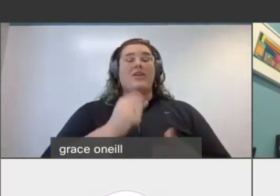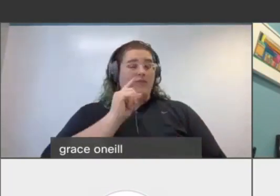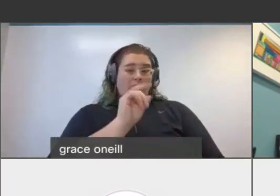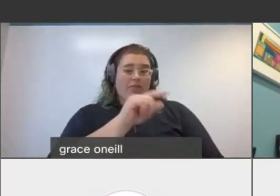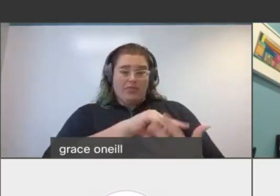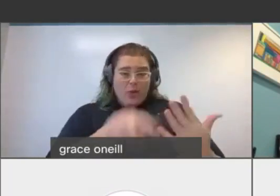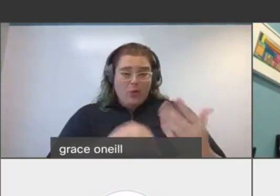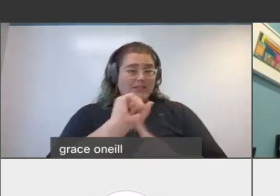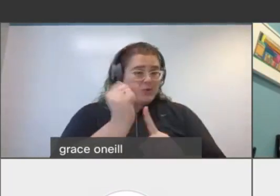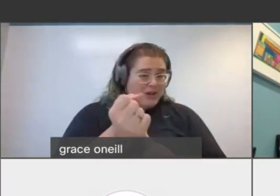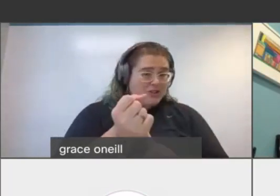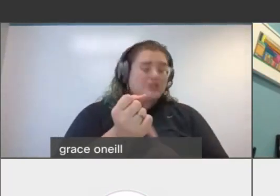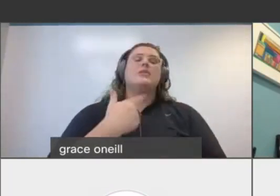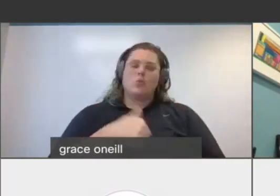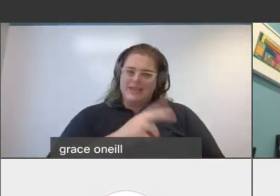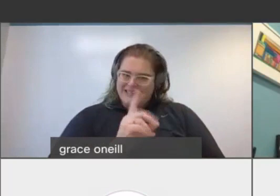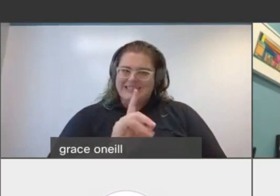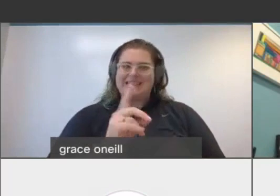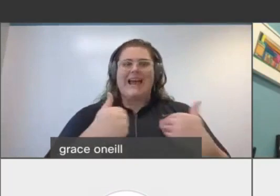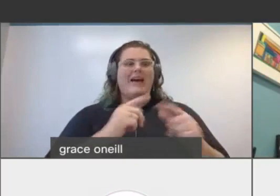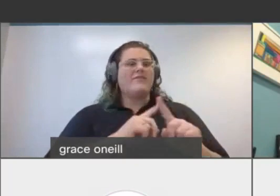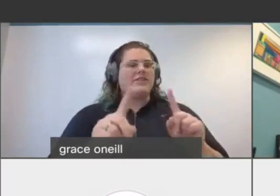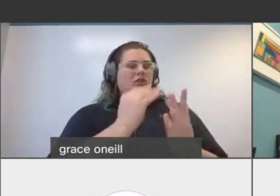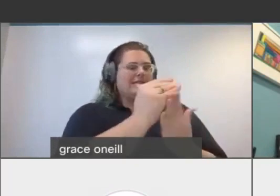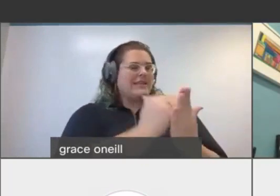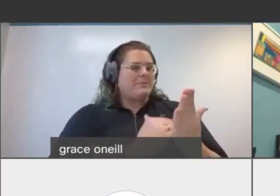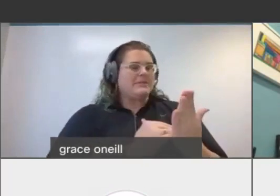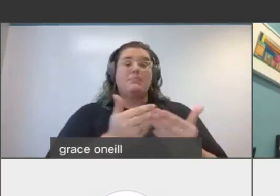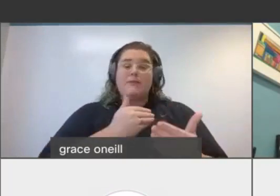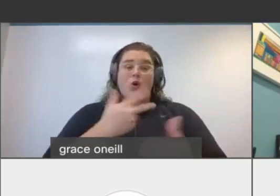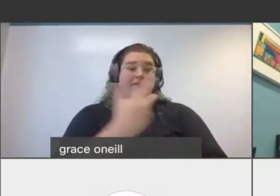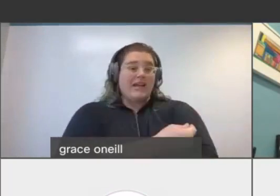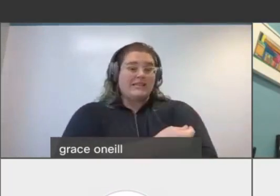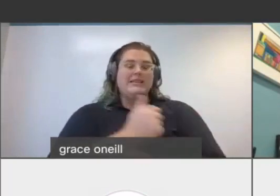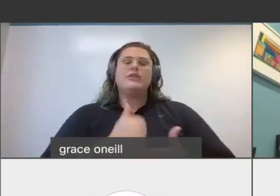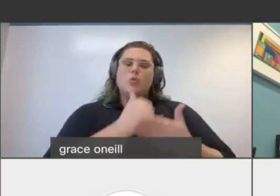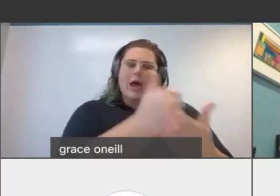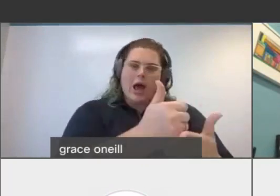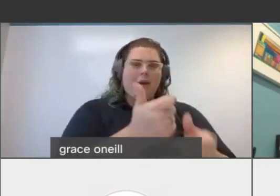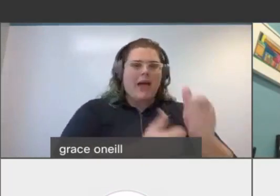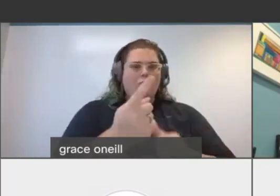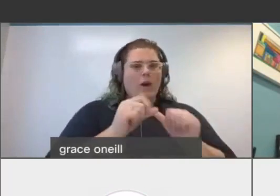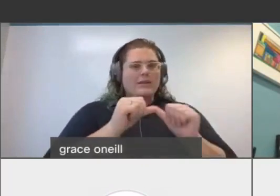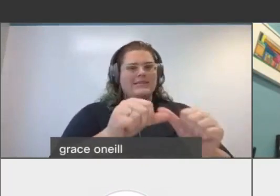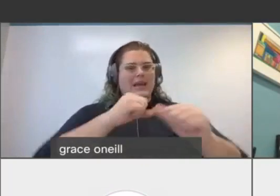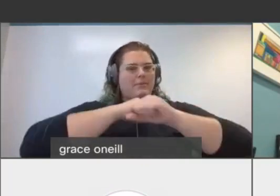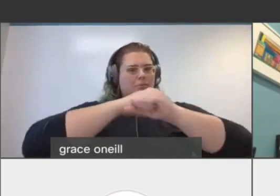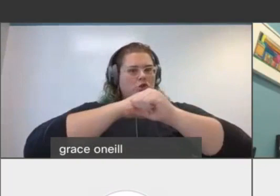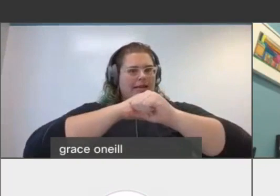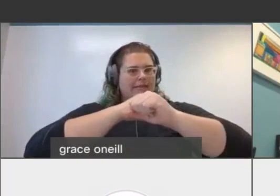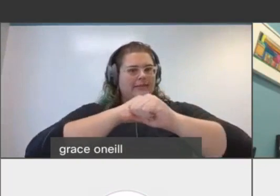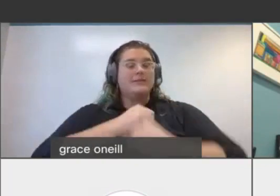there were steps that could be taken before there was a vaccine to protect people. And so saying, well, if you're